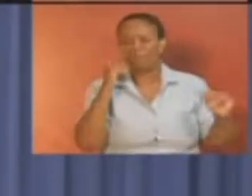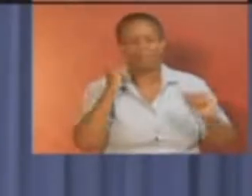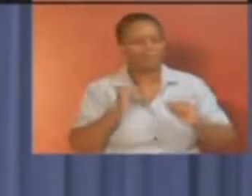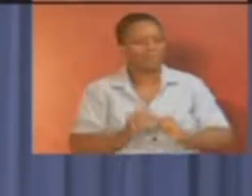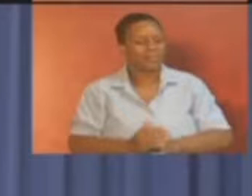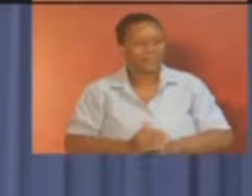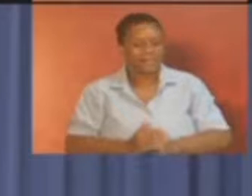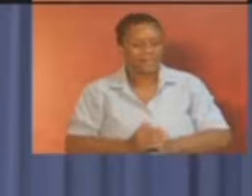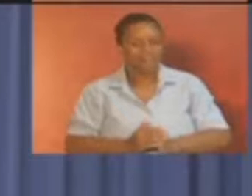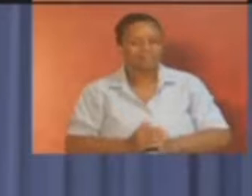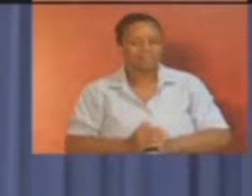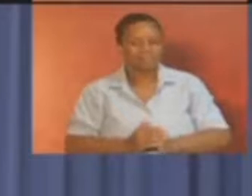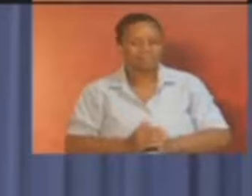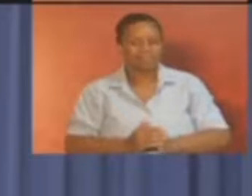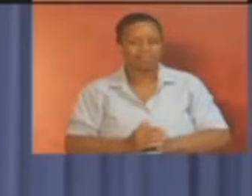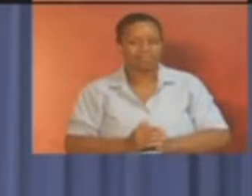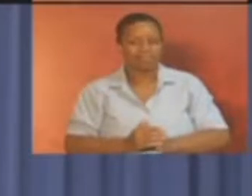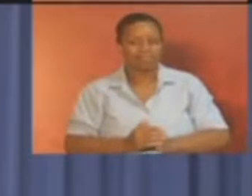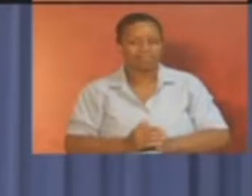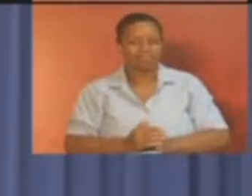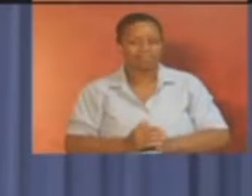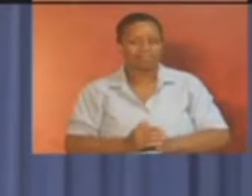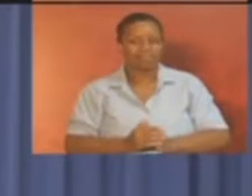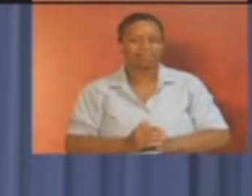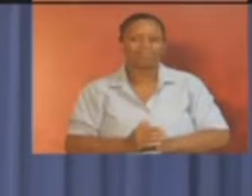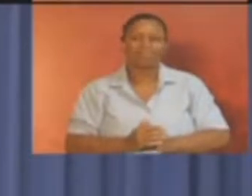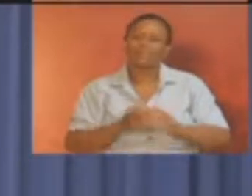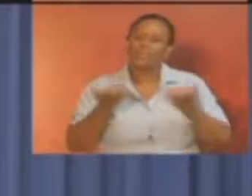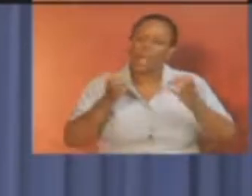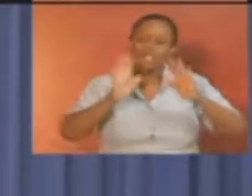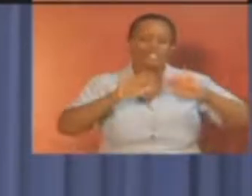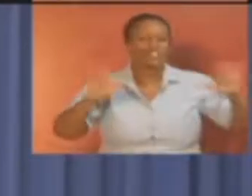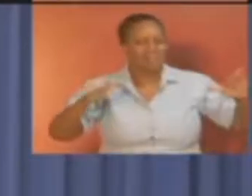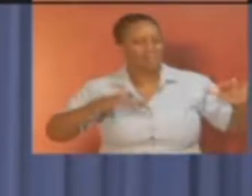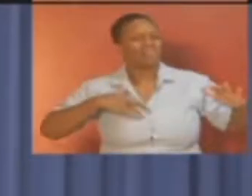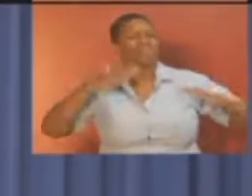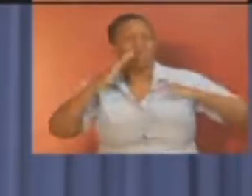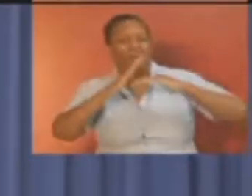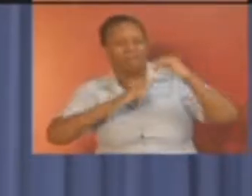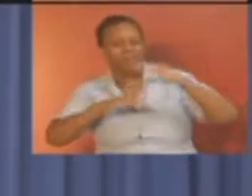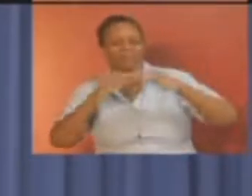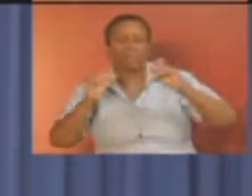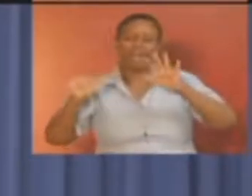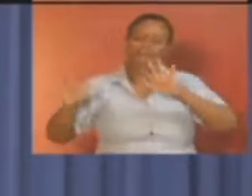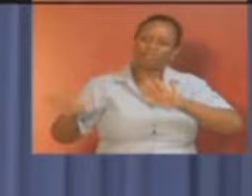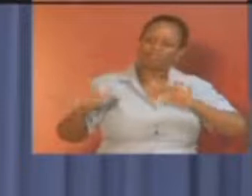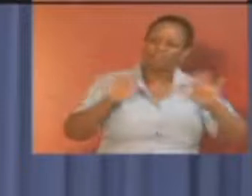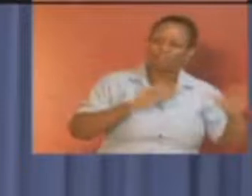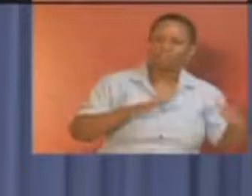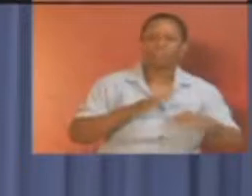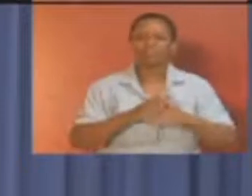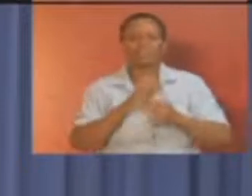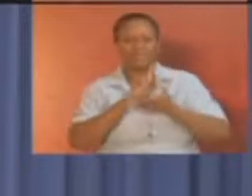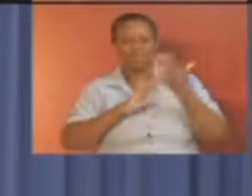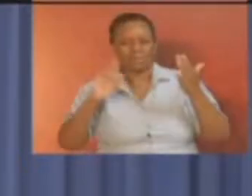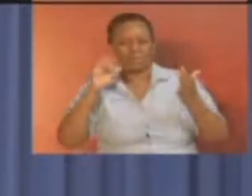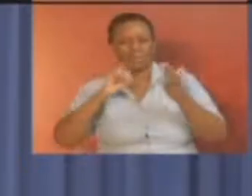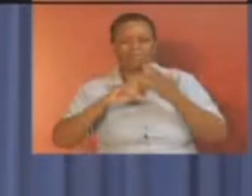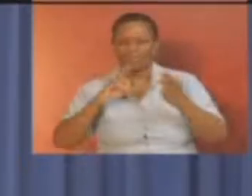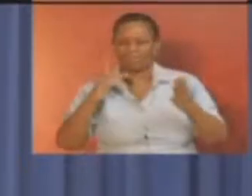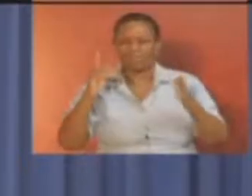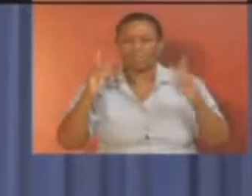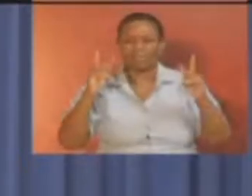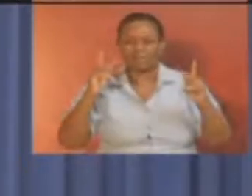advice, and we've got a lot of advice from some quarter, that we should abandon the exam. As a matter of fact, some people even say we should